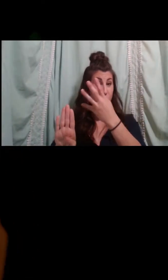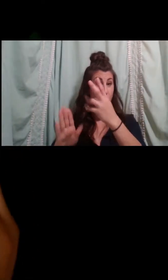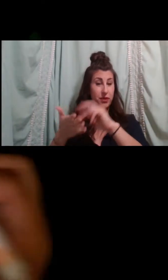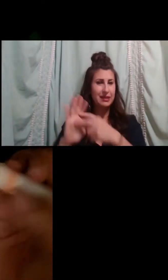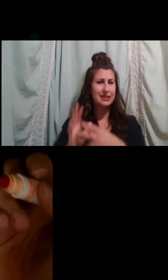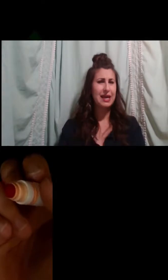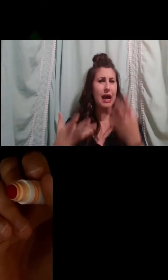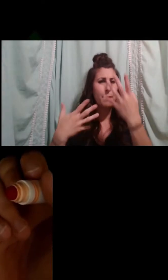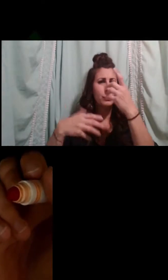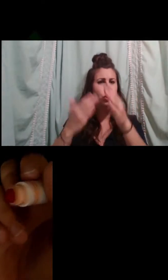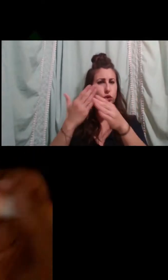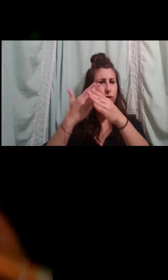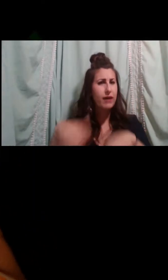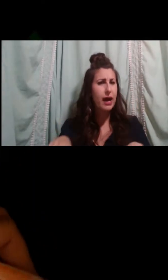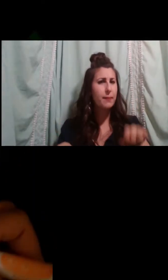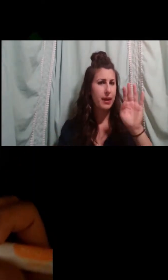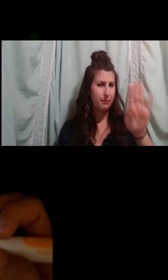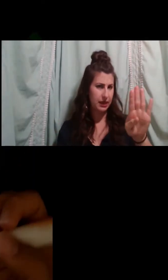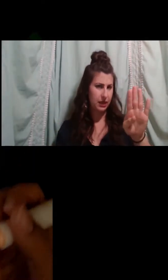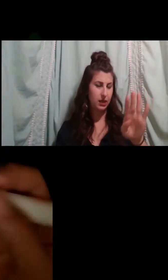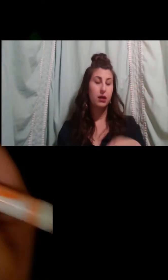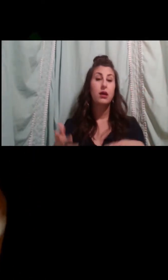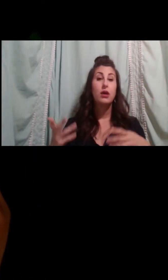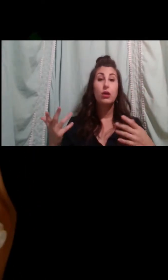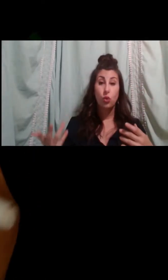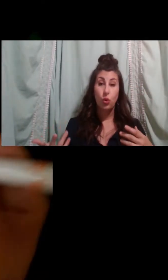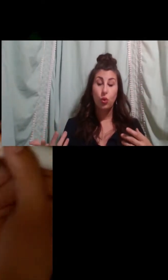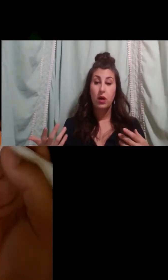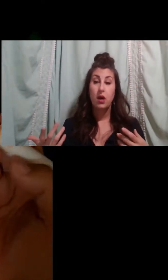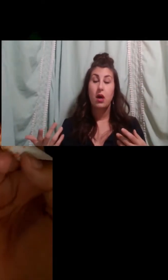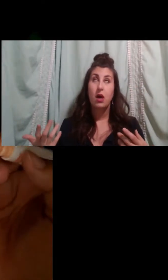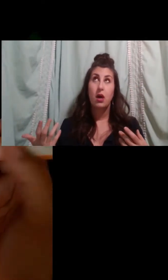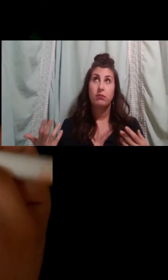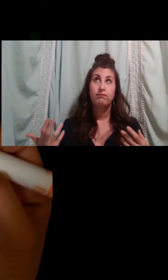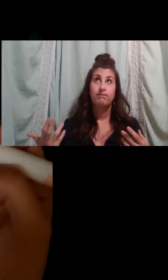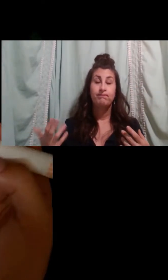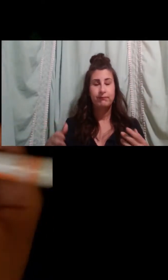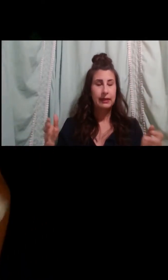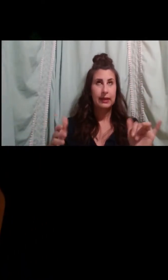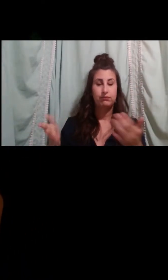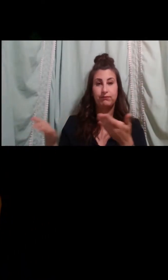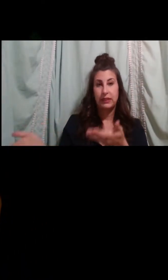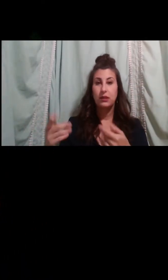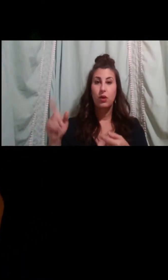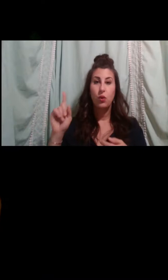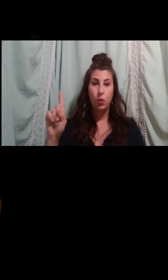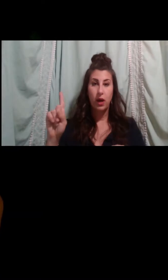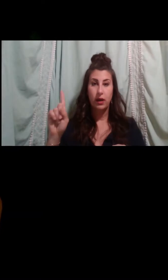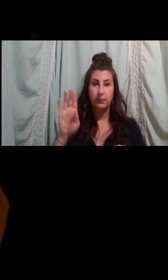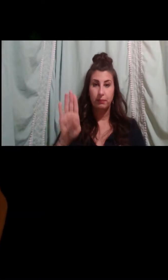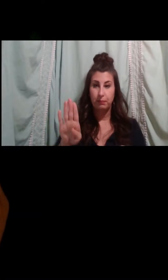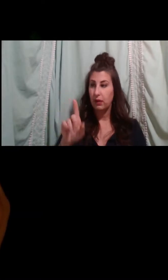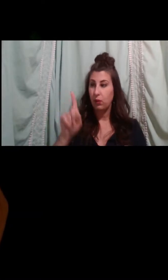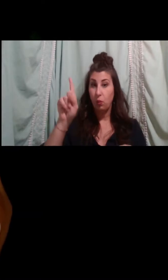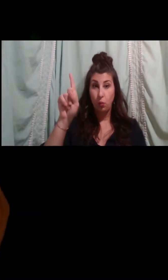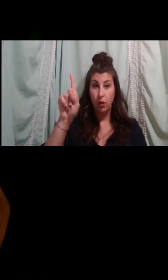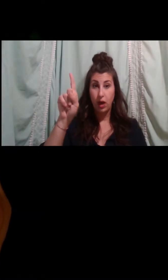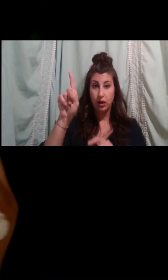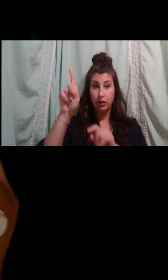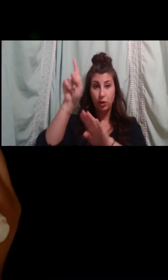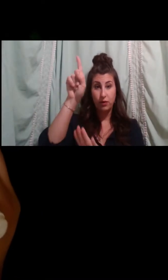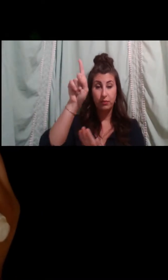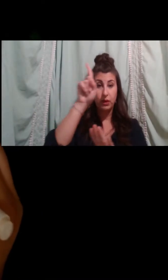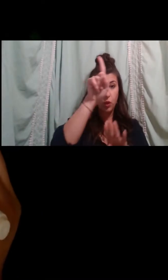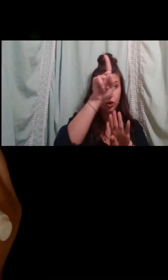how many times you divide by b. So that would be like this. 1b, 1